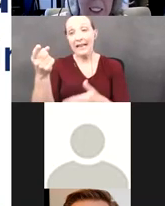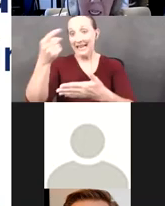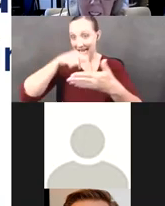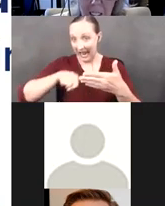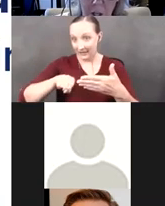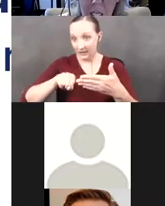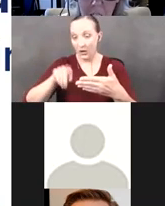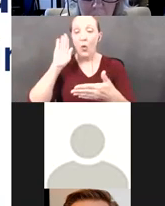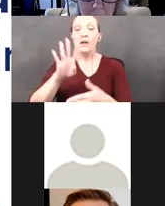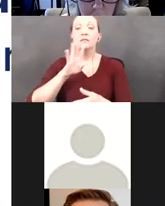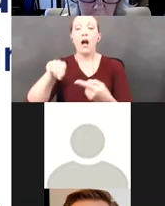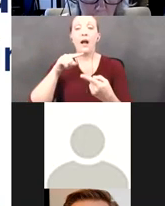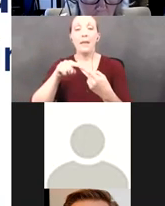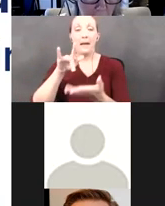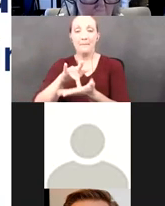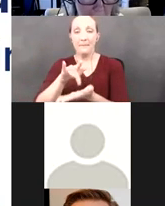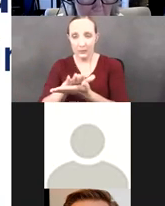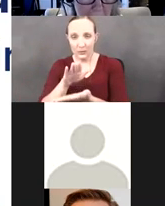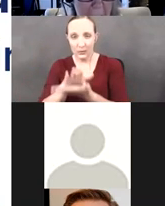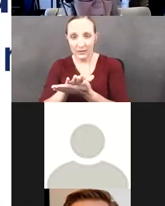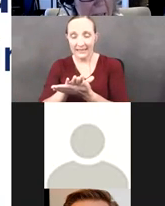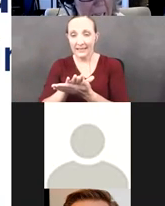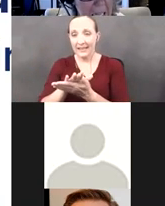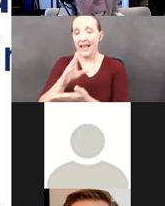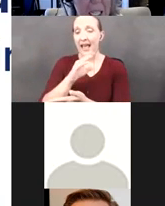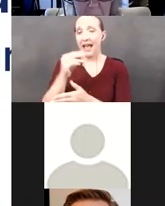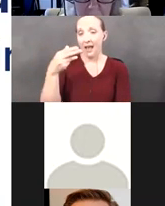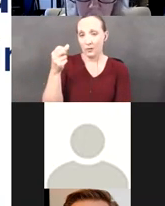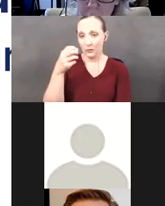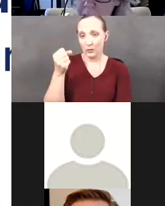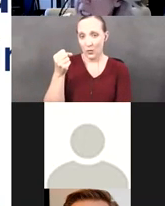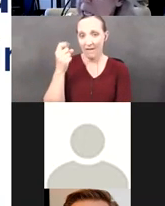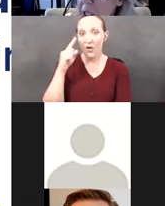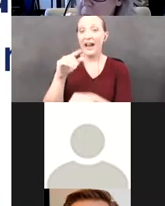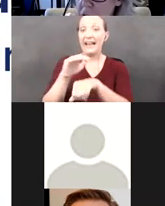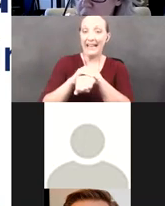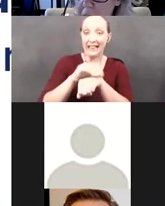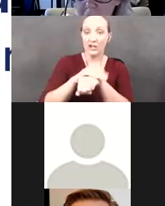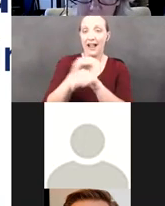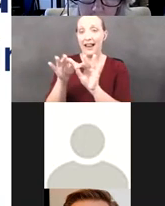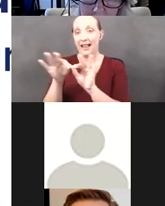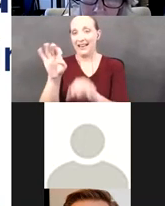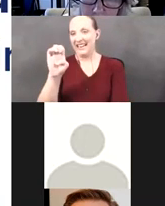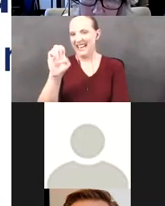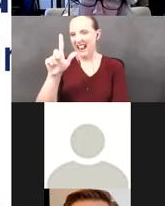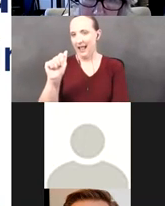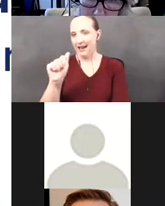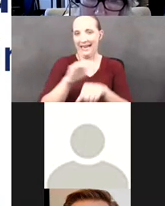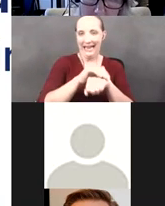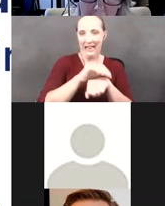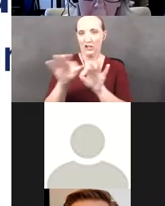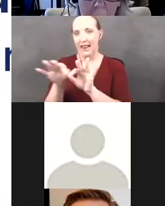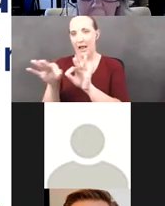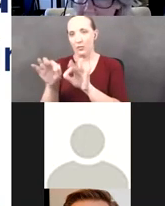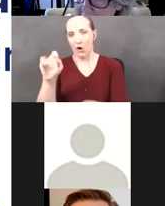próximos. secondary La semana English que language viene vamos a arts, hablar de and then artes the lingüísticas next de 2 weeks, secundaria y elementary English language preparatoria. arts, Y